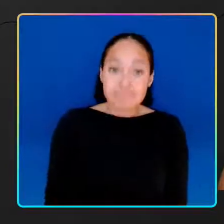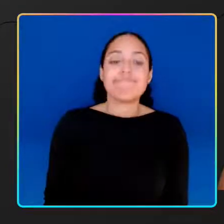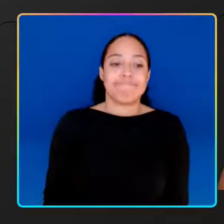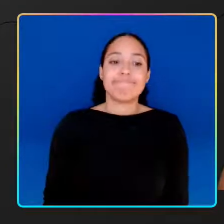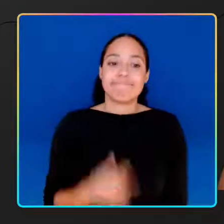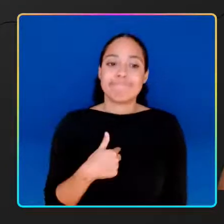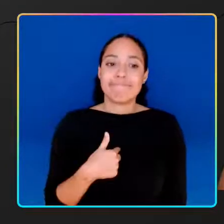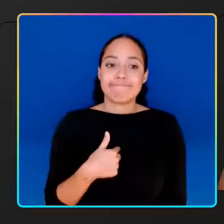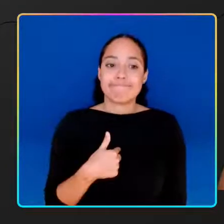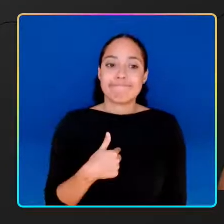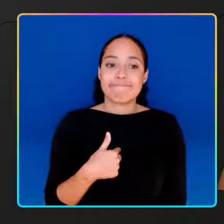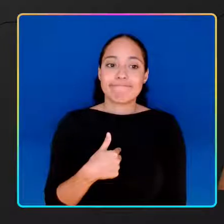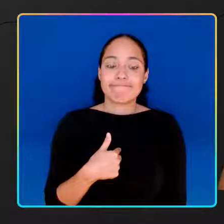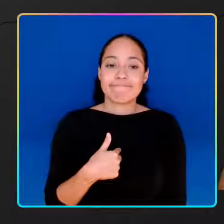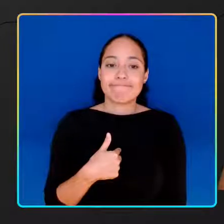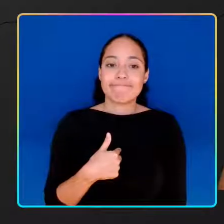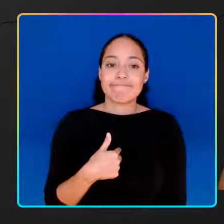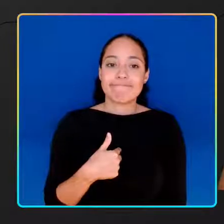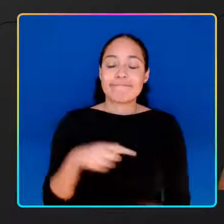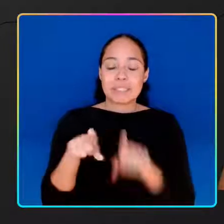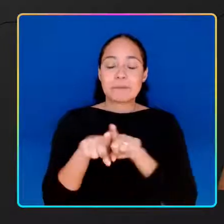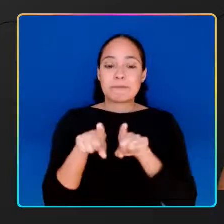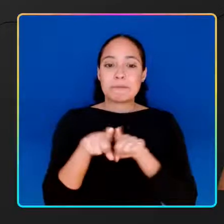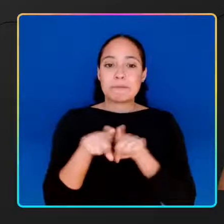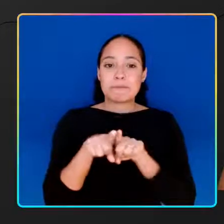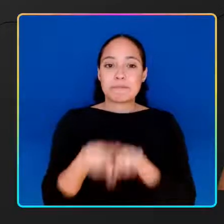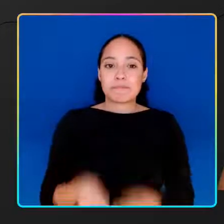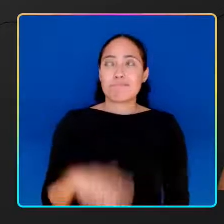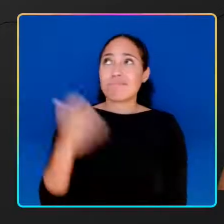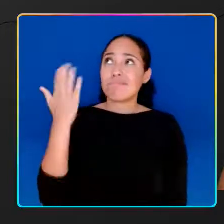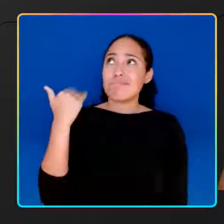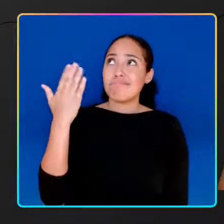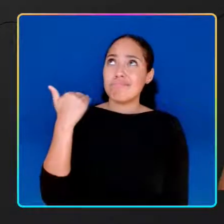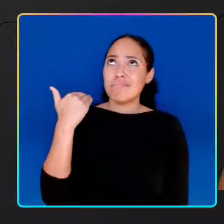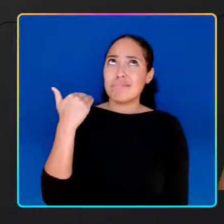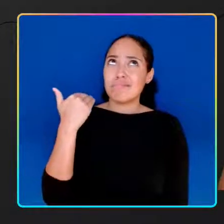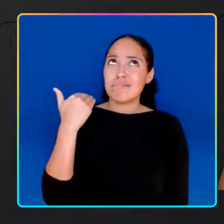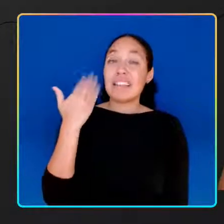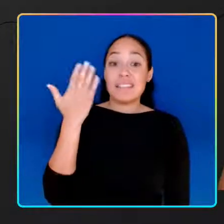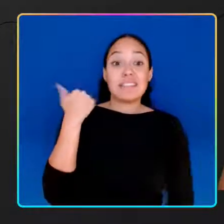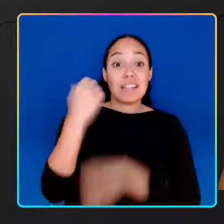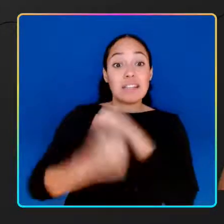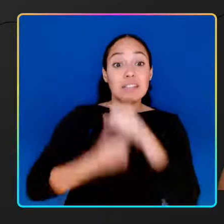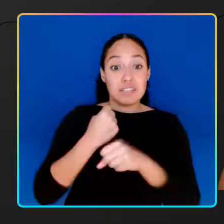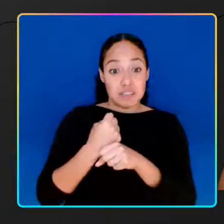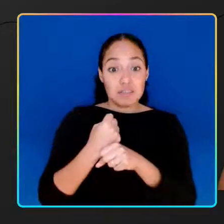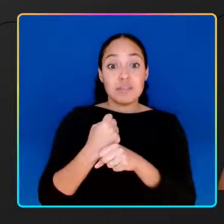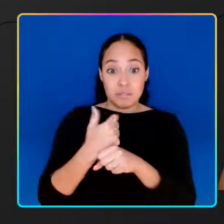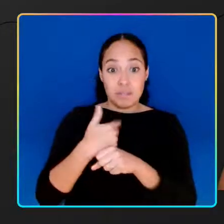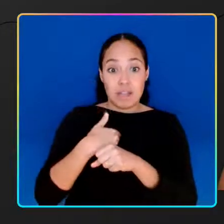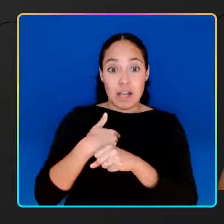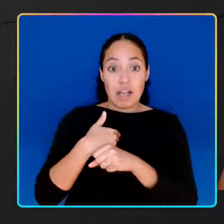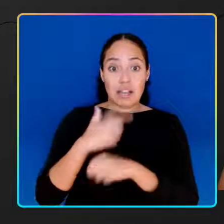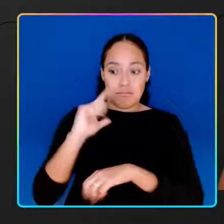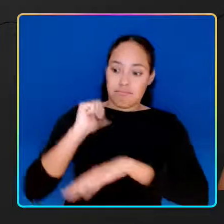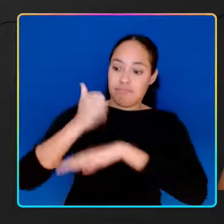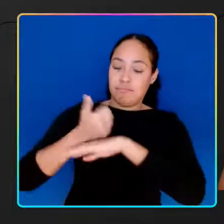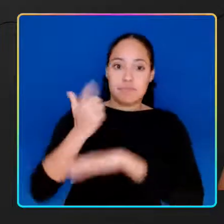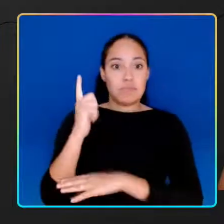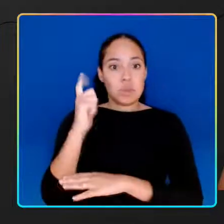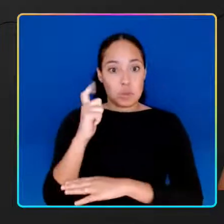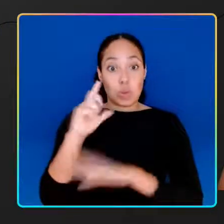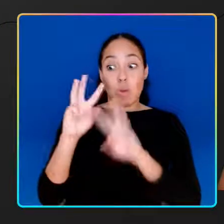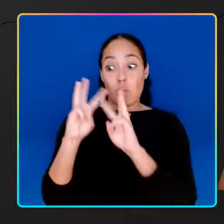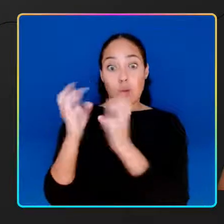I remember I start about last year to start to workshops for women to get certified in